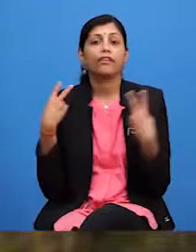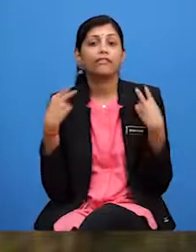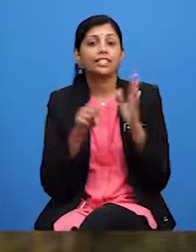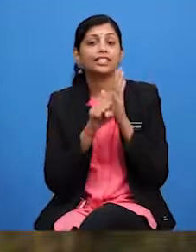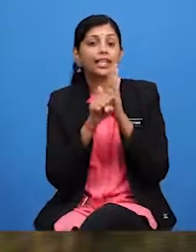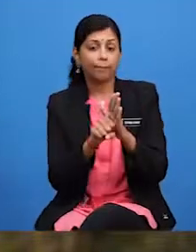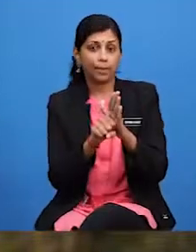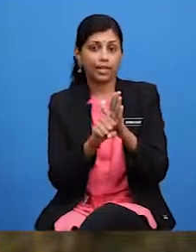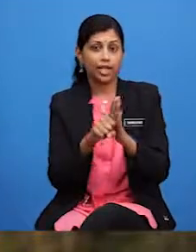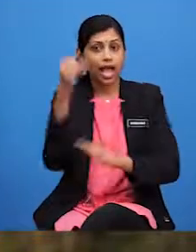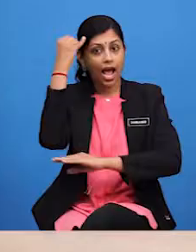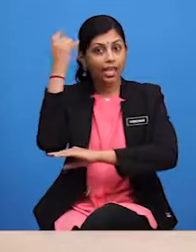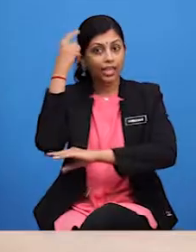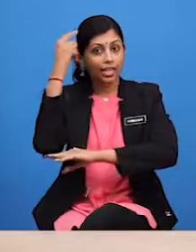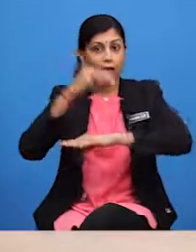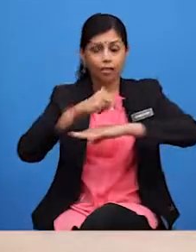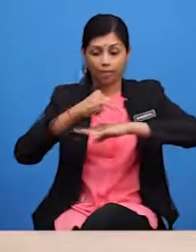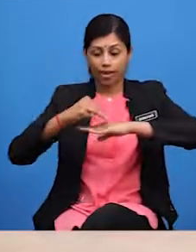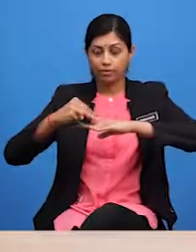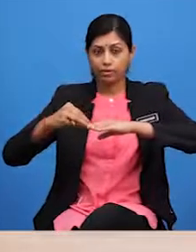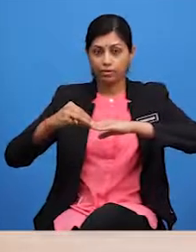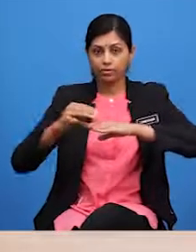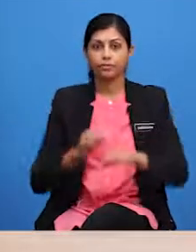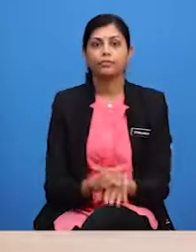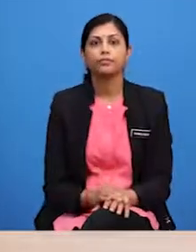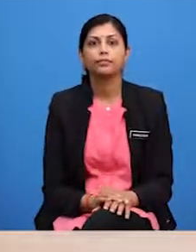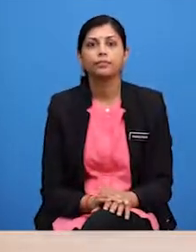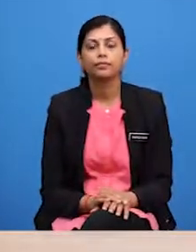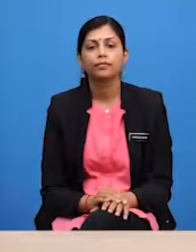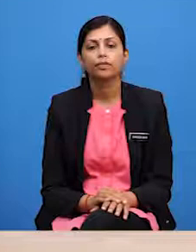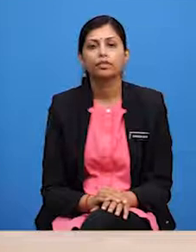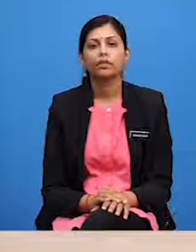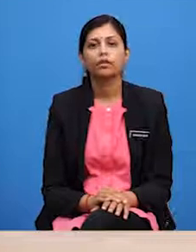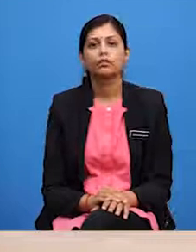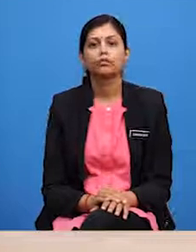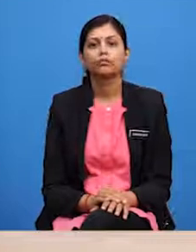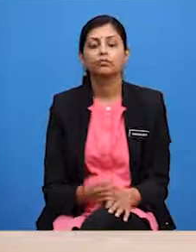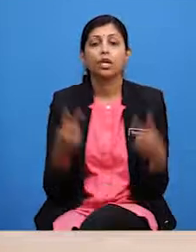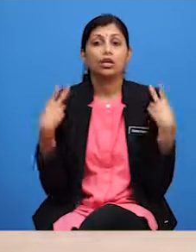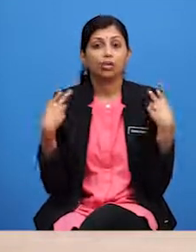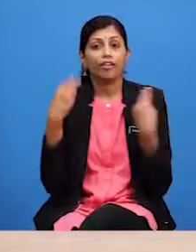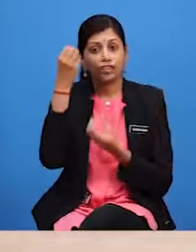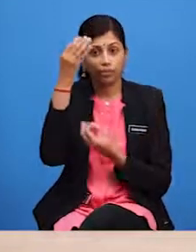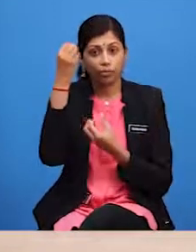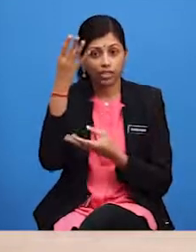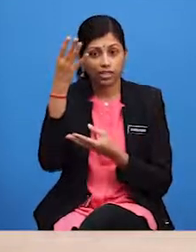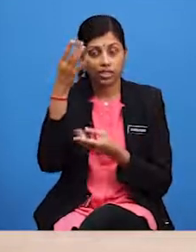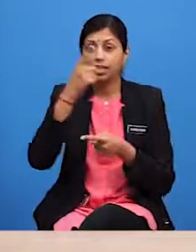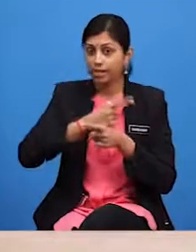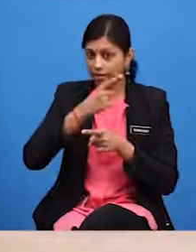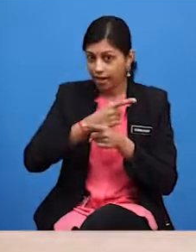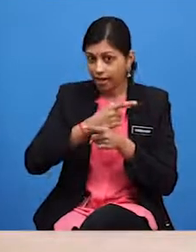map for this practice. Look at the screen. Do you have the information? The following are